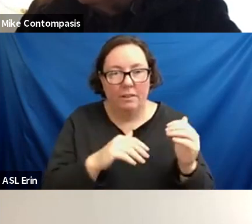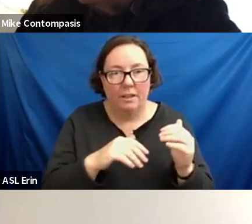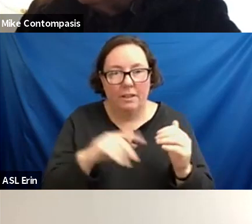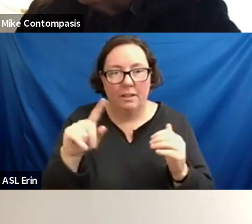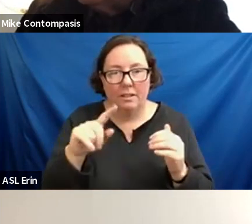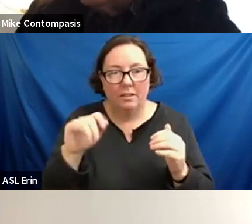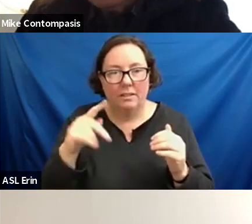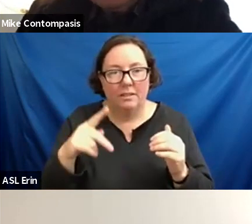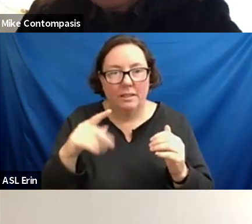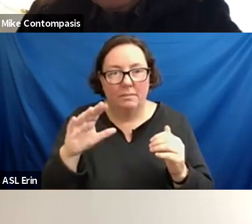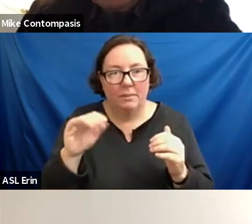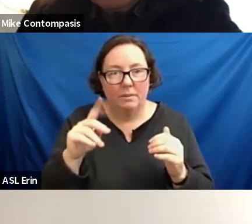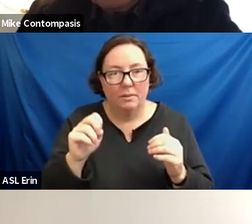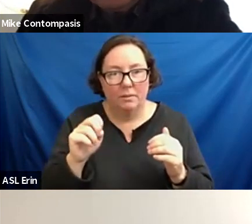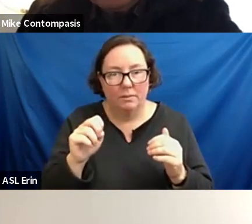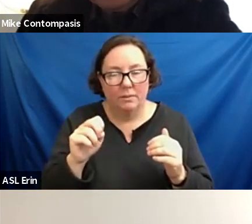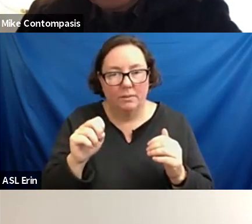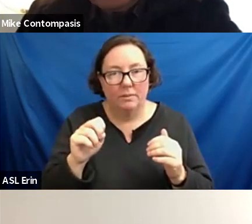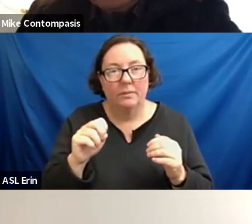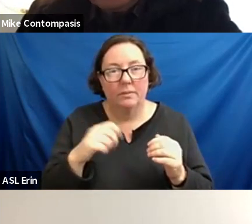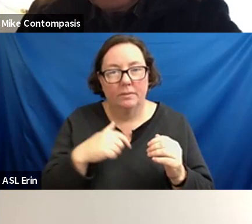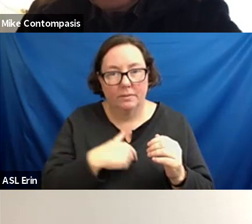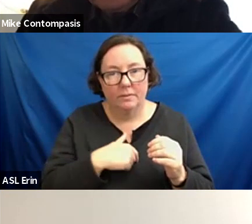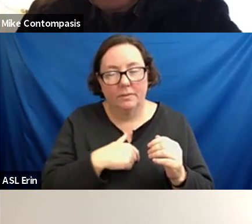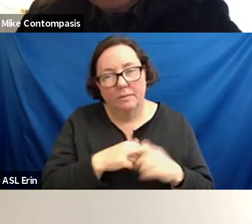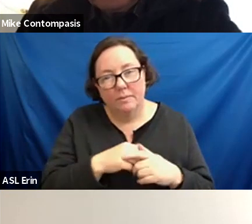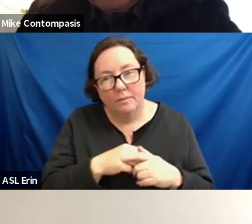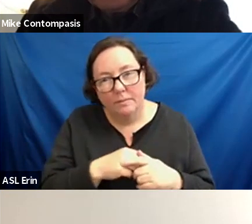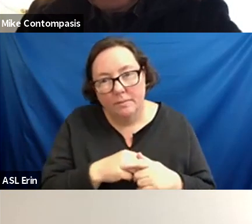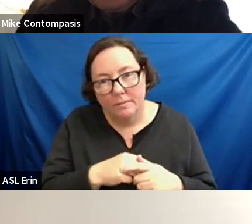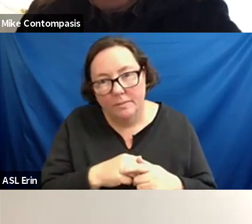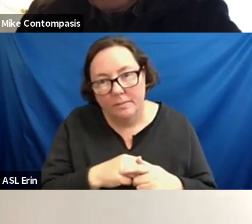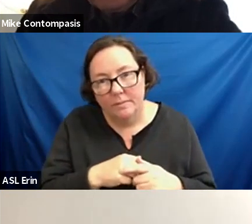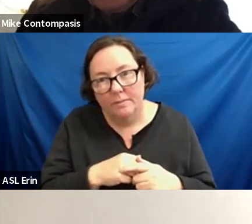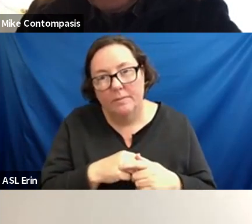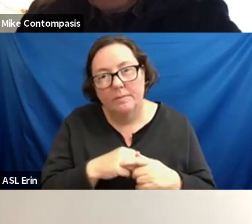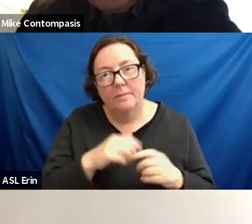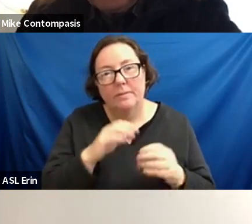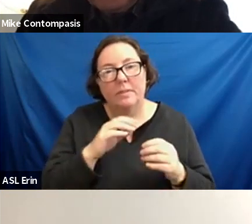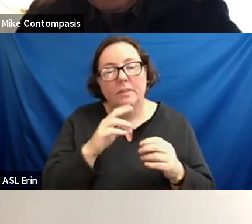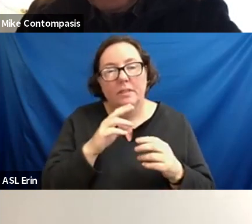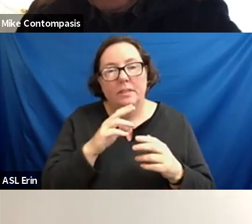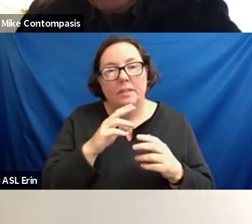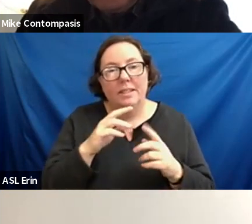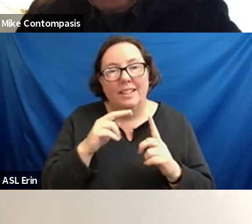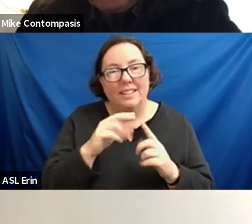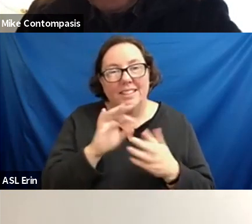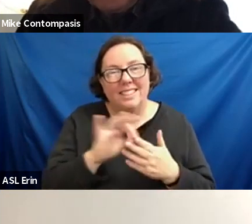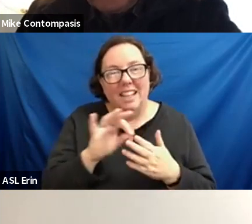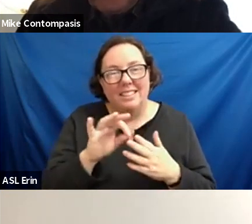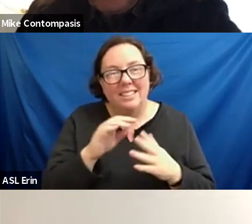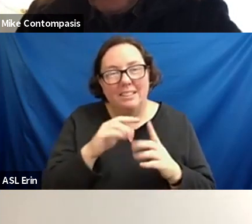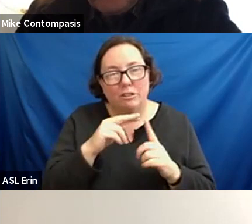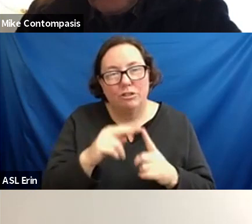zip codes, which others have mentioned here. The census tract data, Geo Codes. And